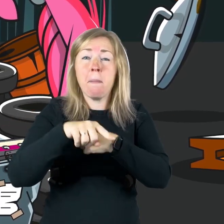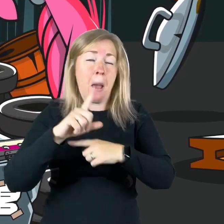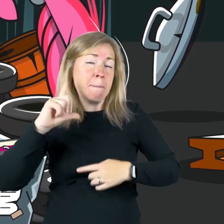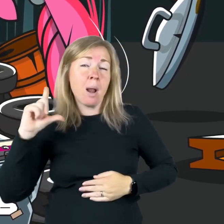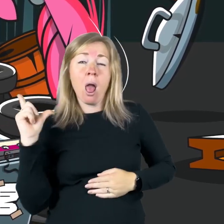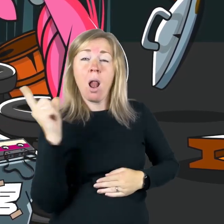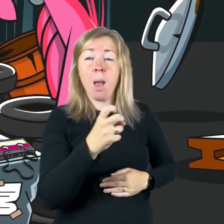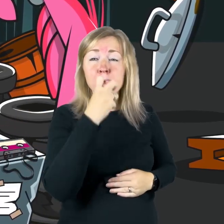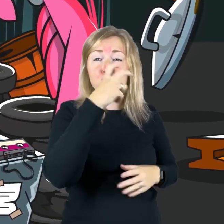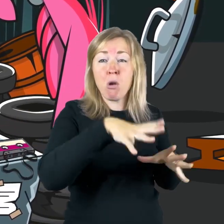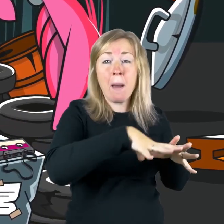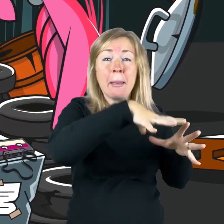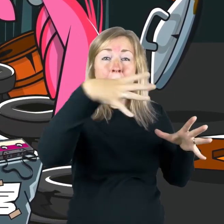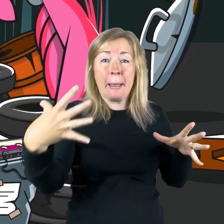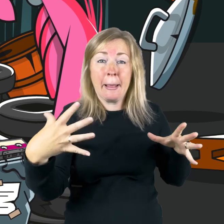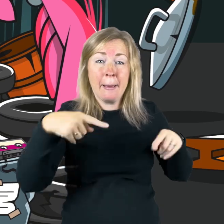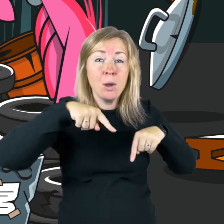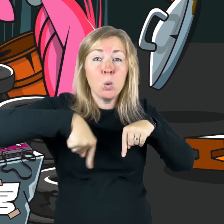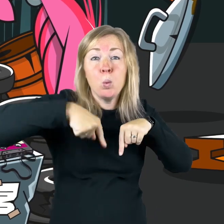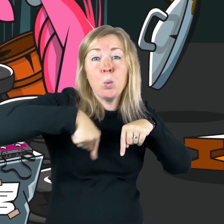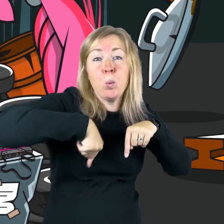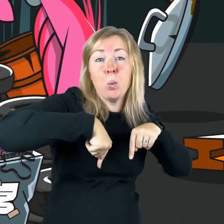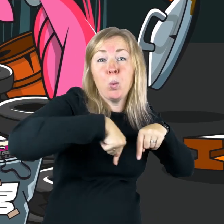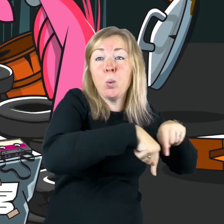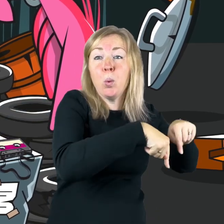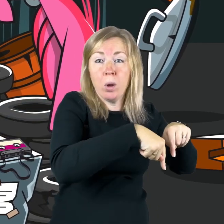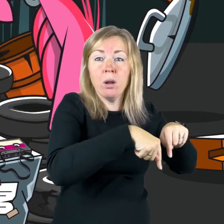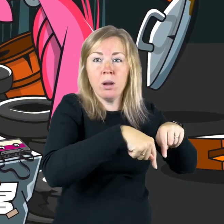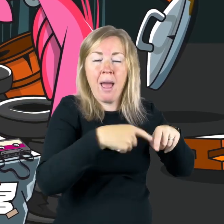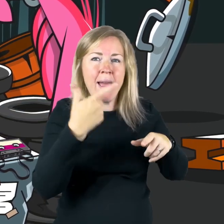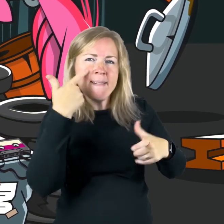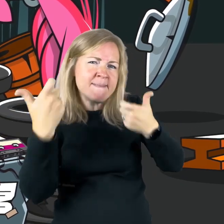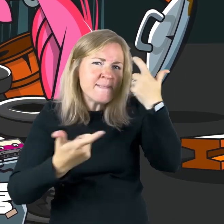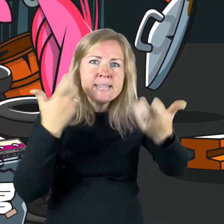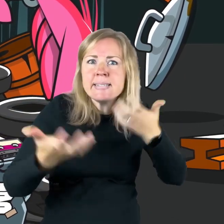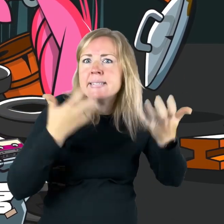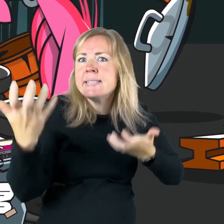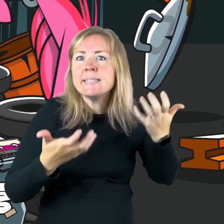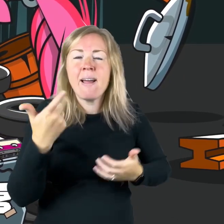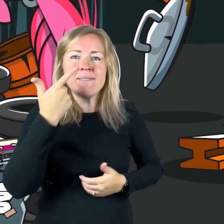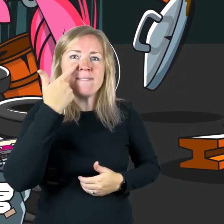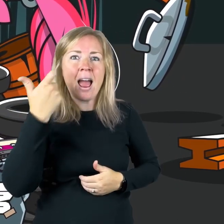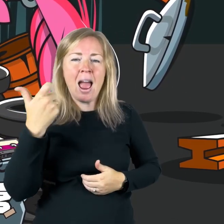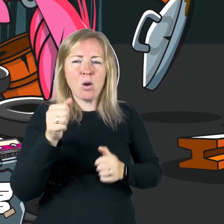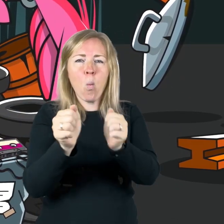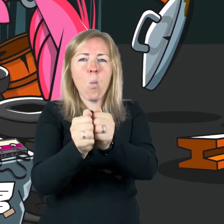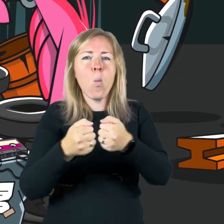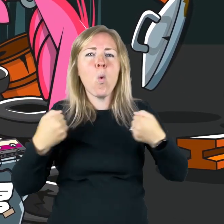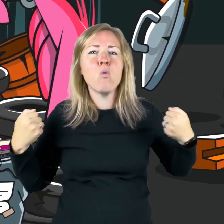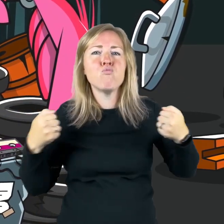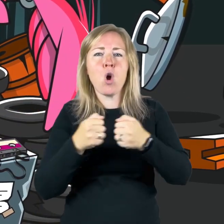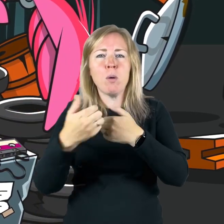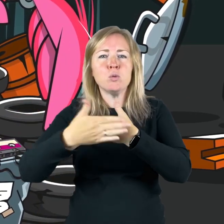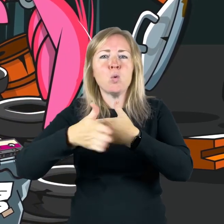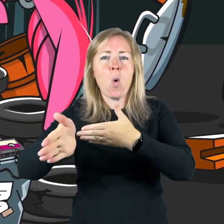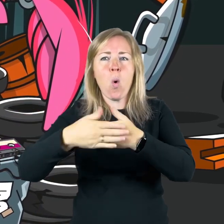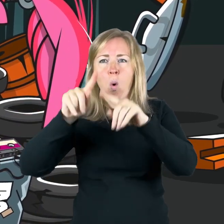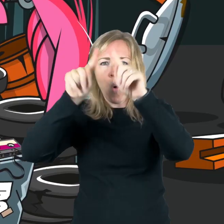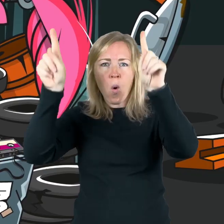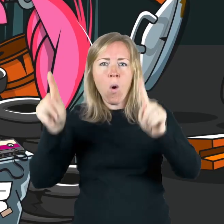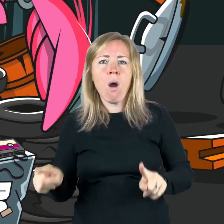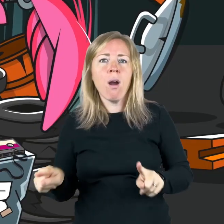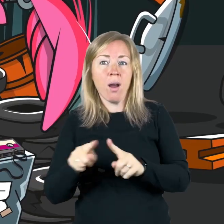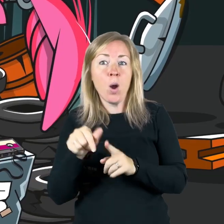leg. She searched the scrap heap hurriedly in her excitement and eventually found a wooden wardrobe